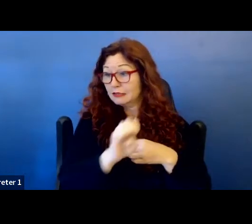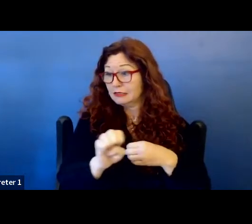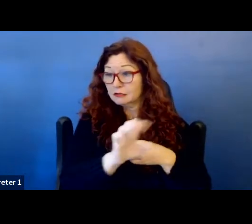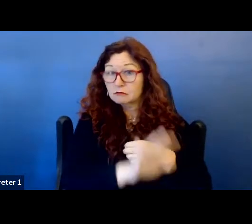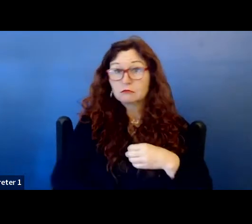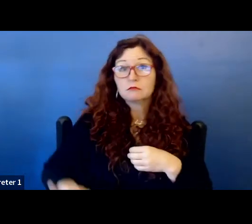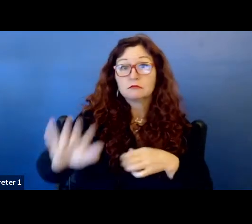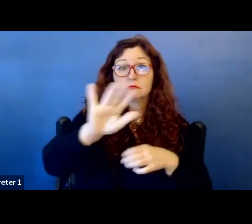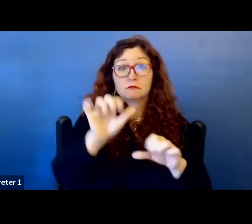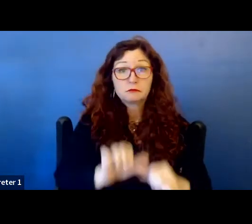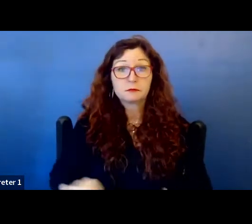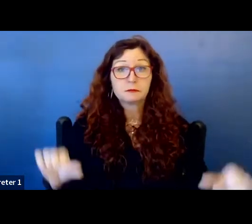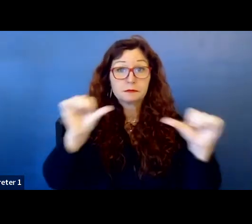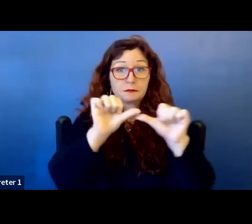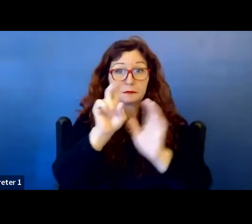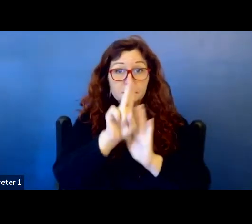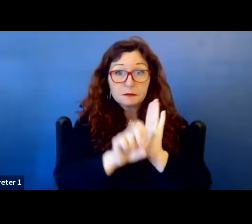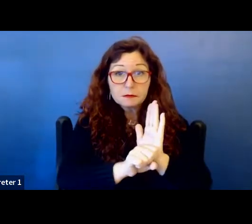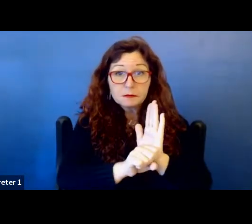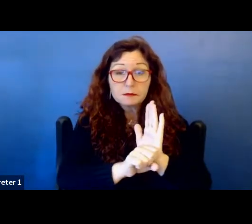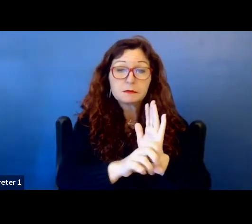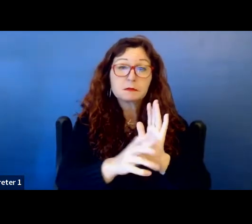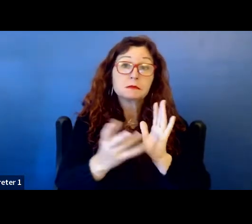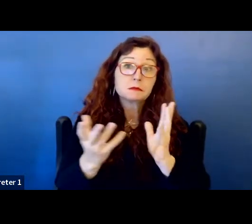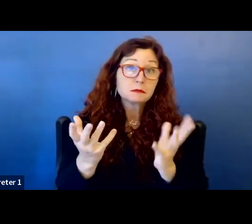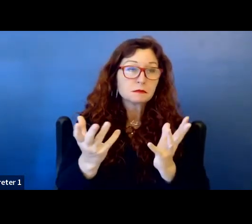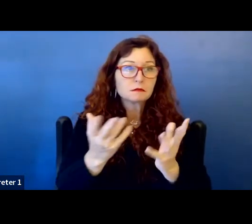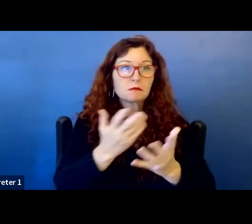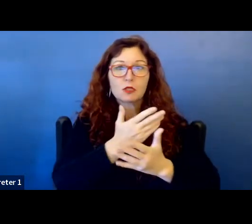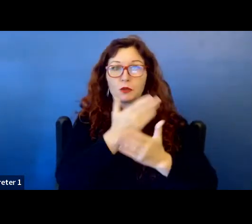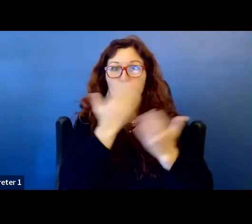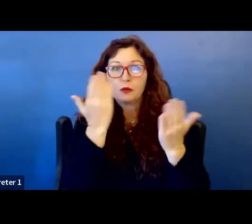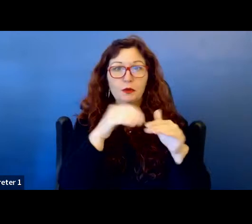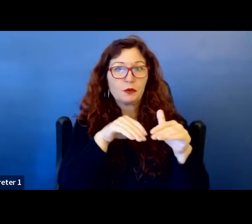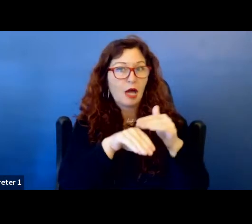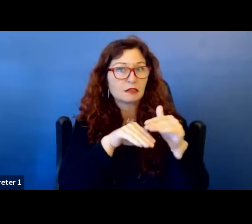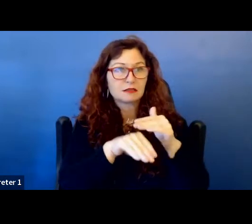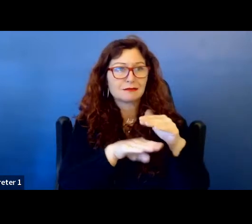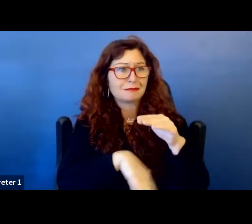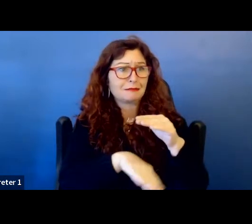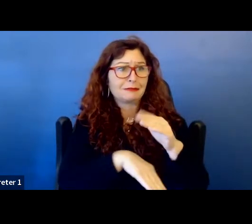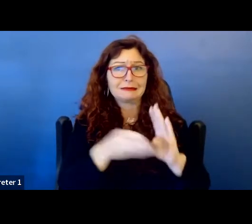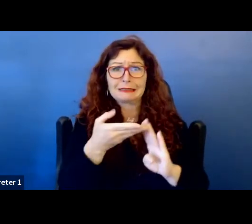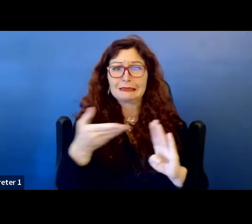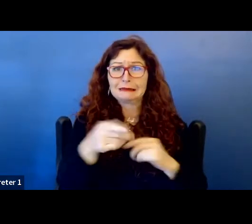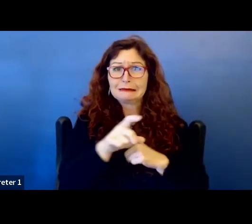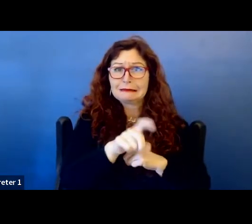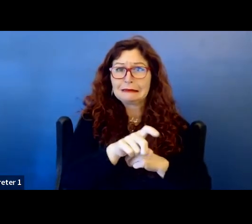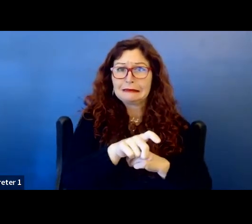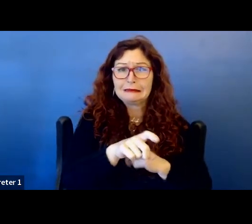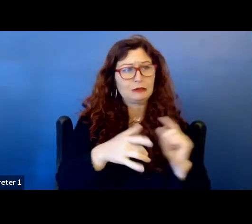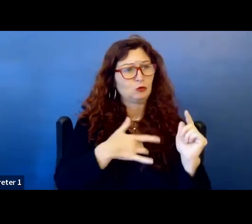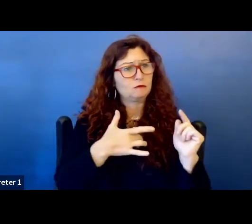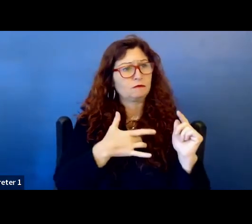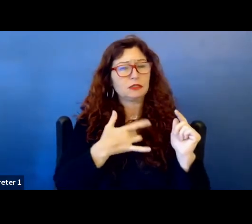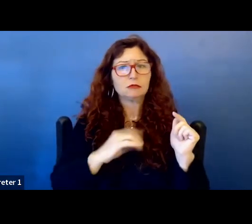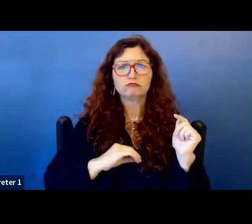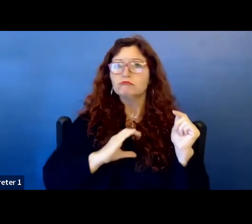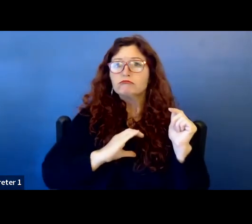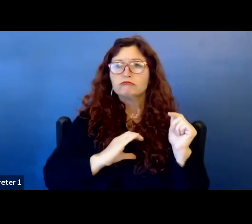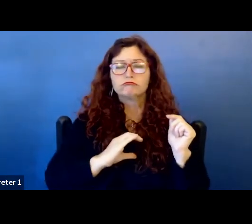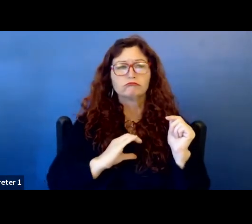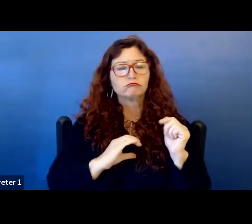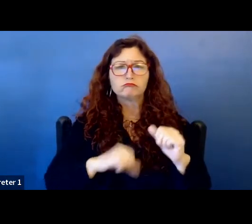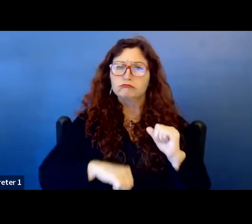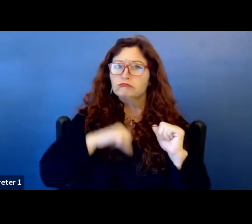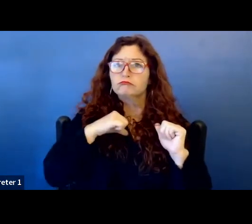united states specifically around california don't have access to even some of the basic needs to live with that dignity that we're discussing some of them don't